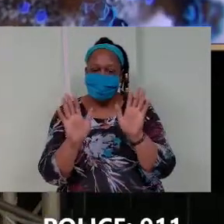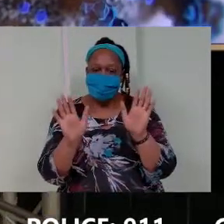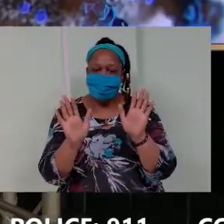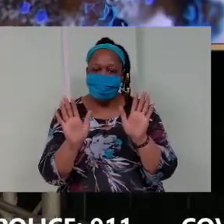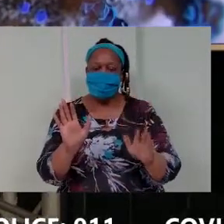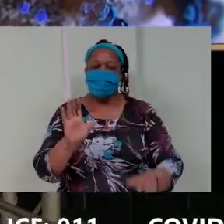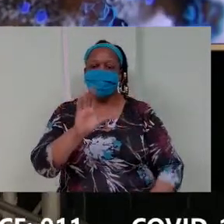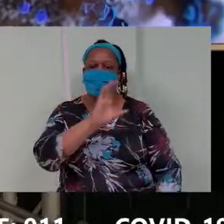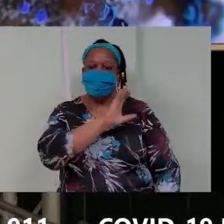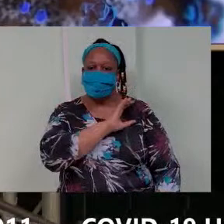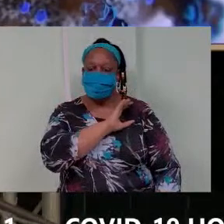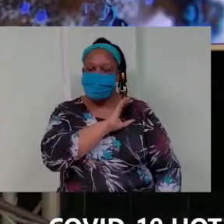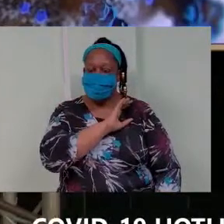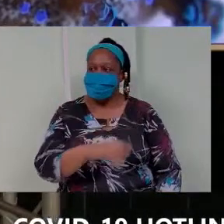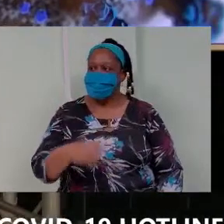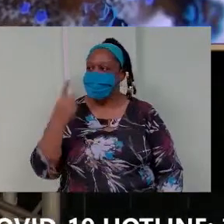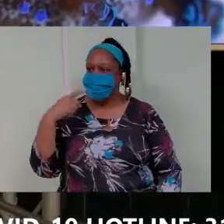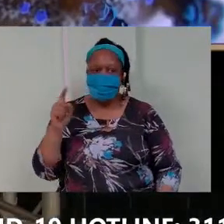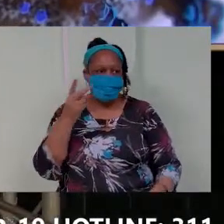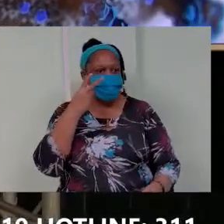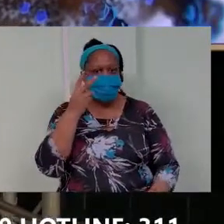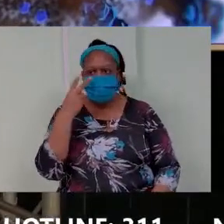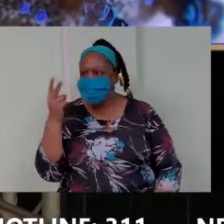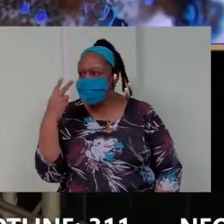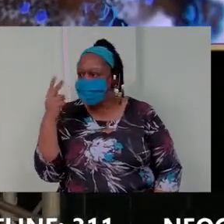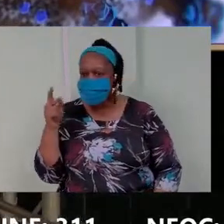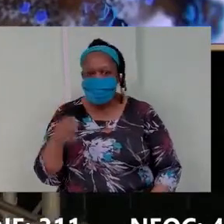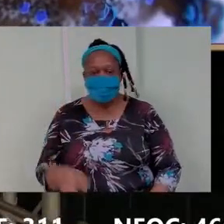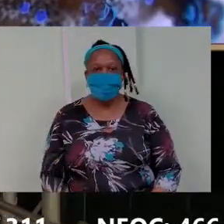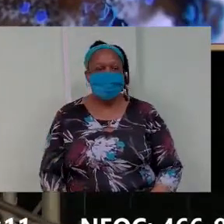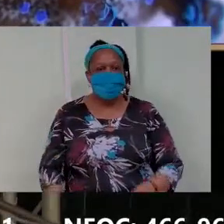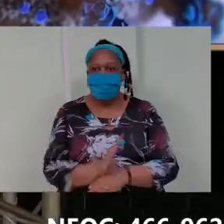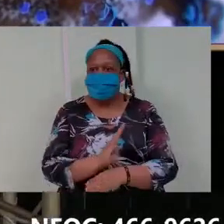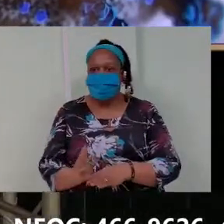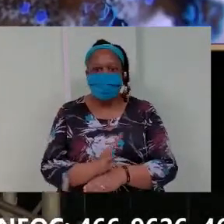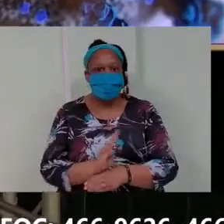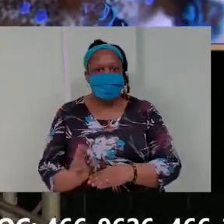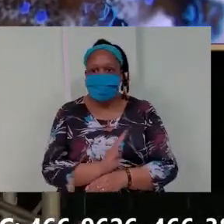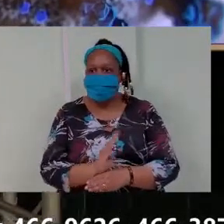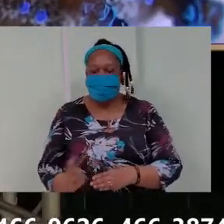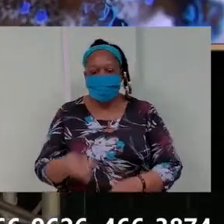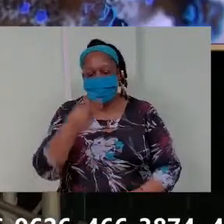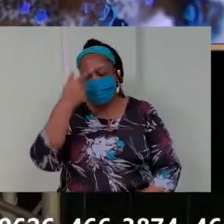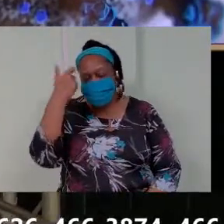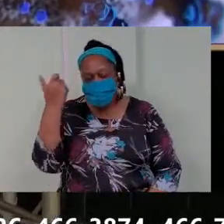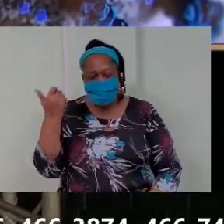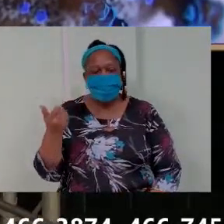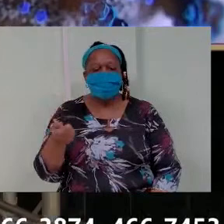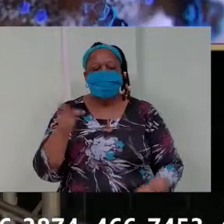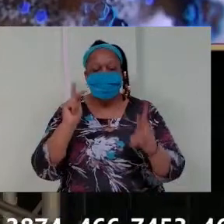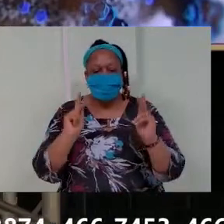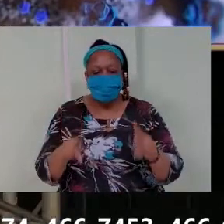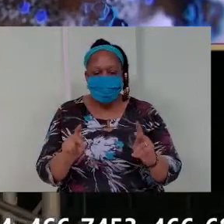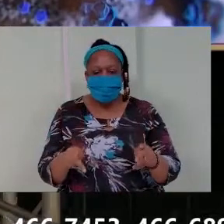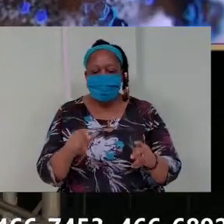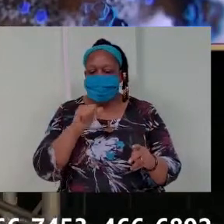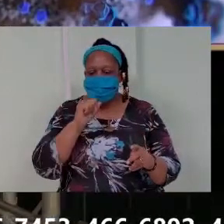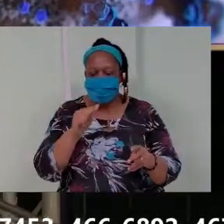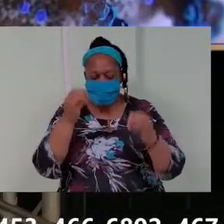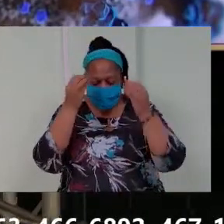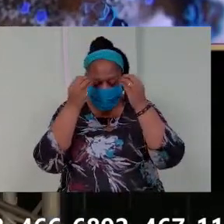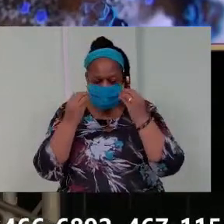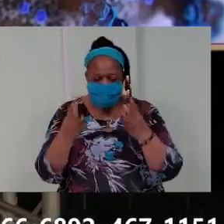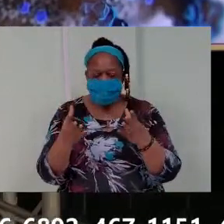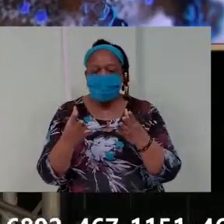police in Frigate Bay were kept busy enforcing this regulation on the beaches in Frigate Bay and the Southeast Peninsula, where